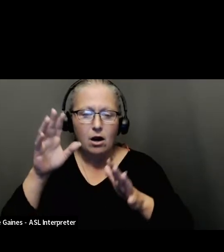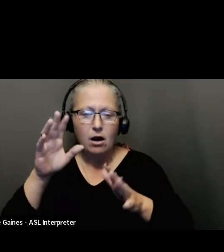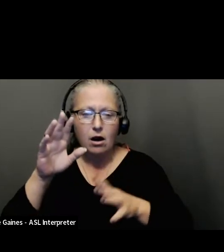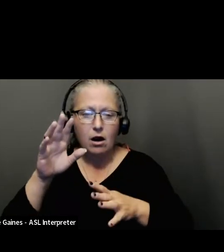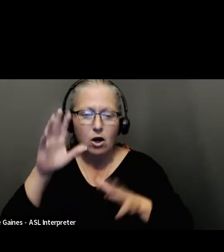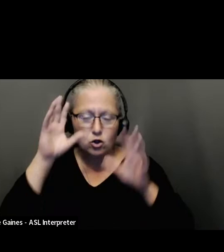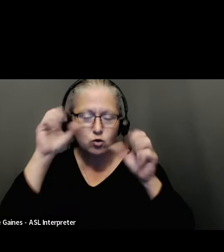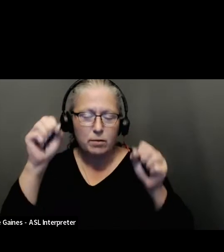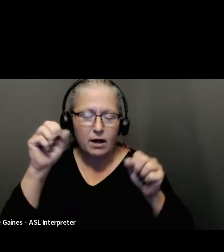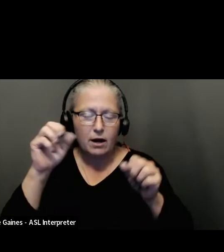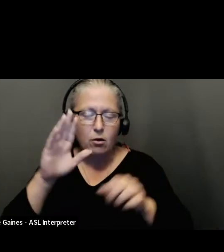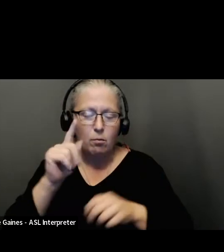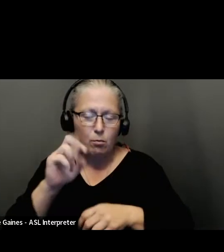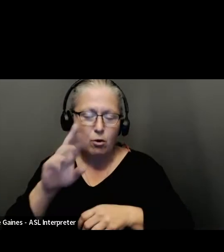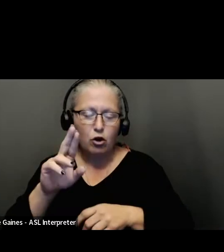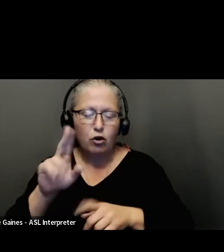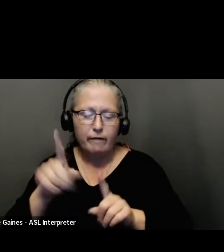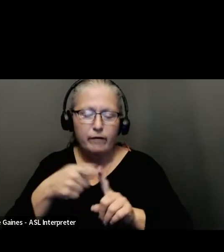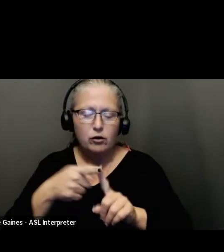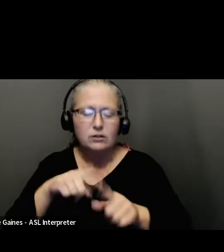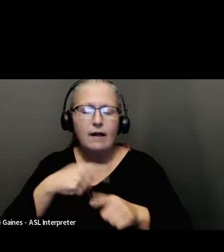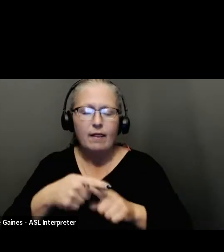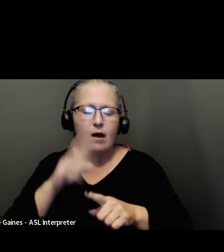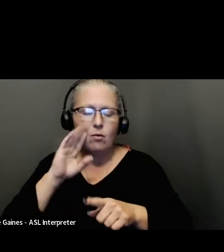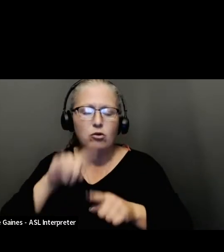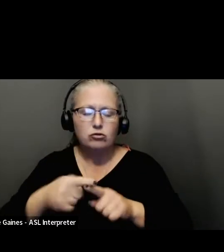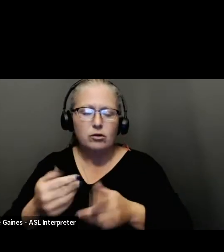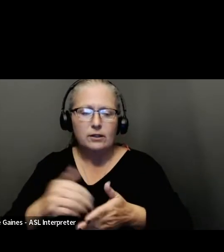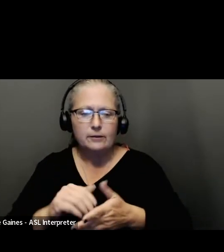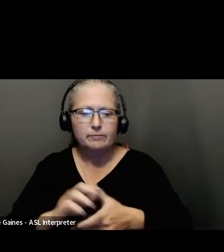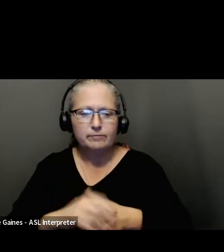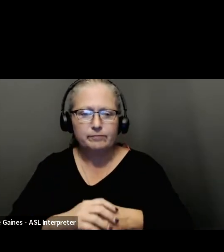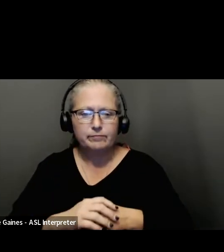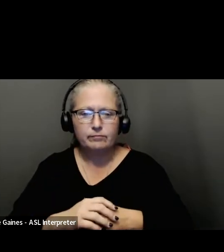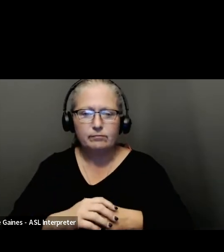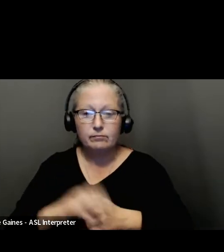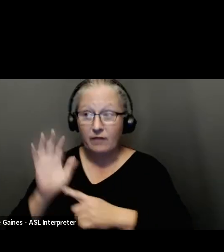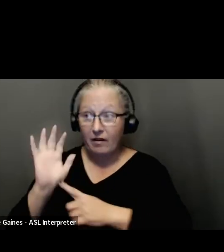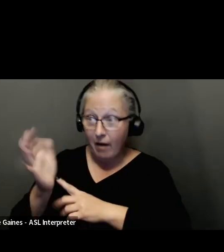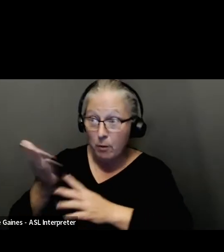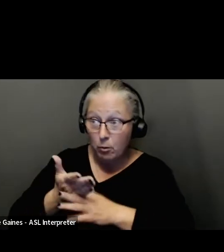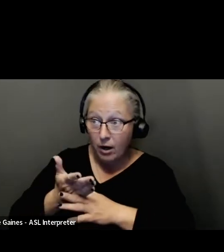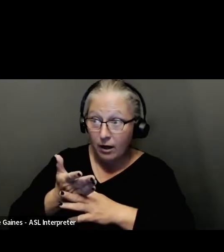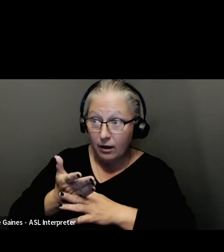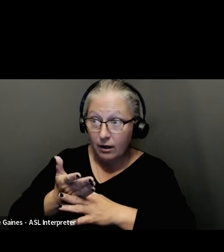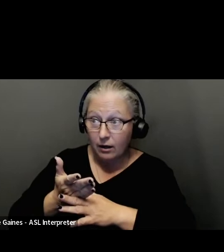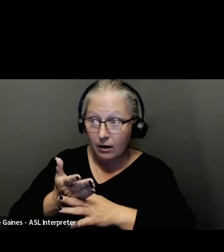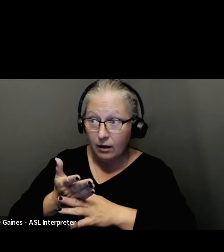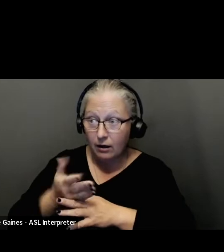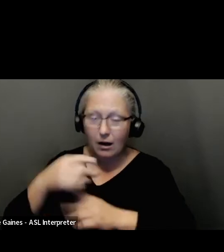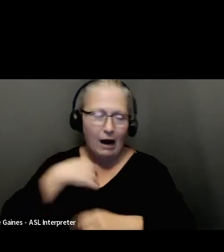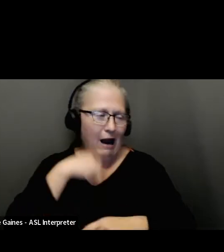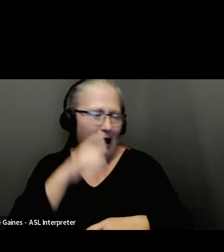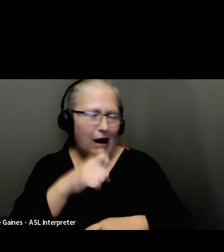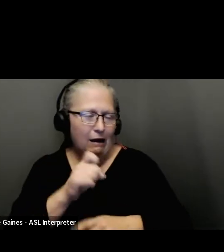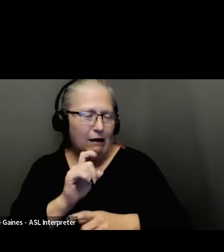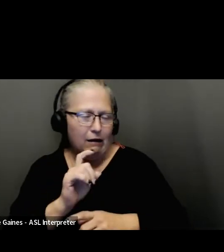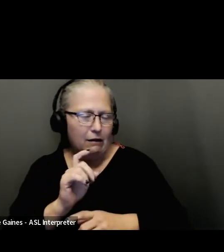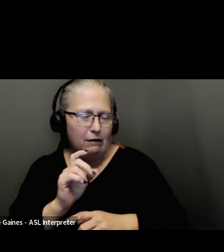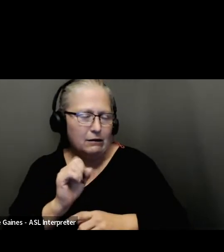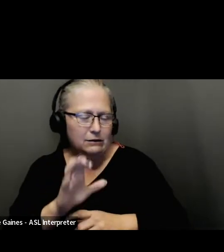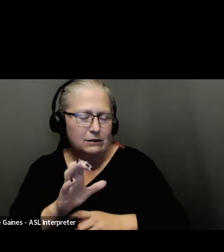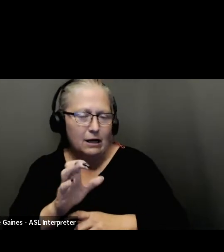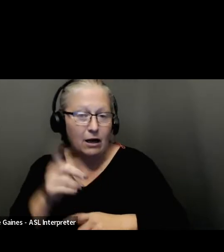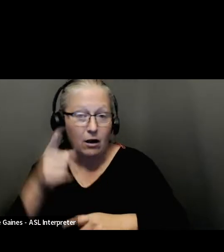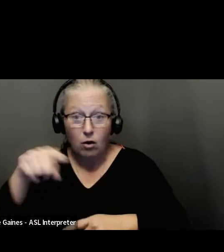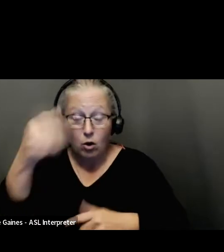will reconvene. Yeah. So we're taking a 5-minute break? Yeah, I just need a second. Yeah, no, we all do. For those of you